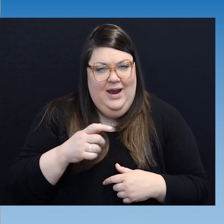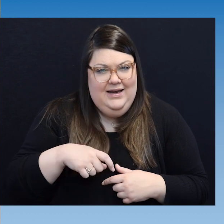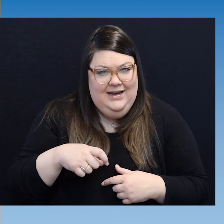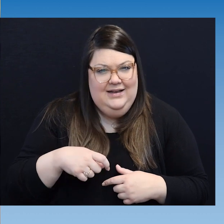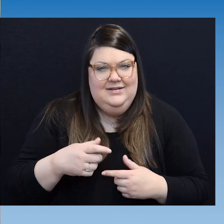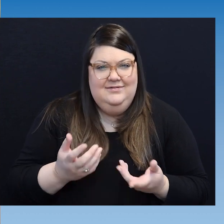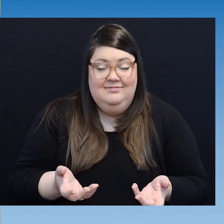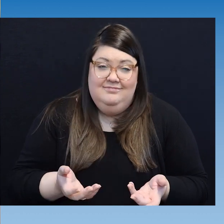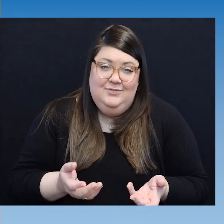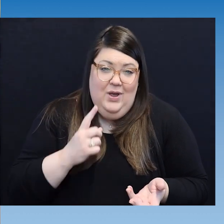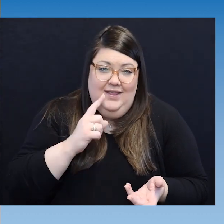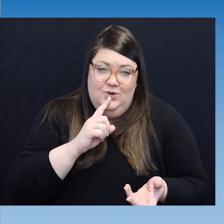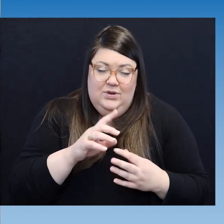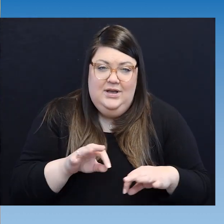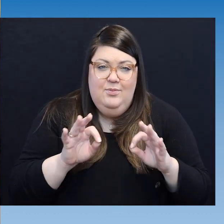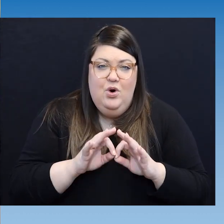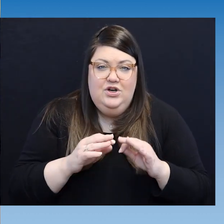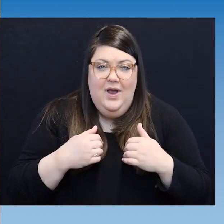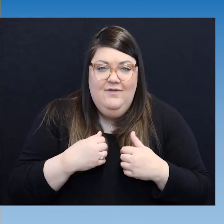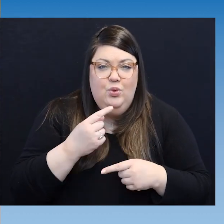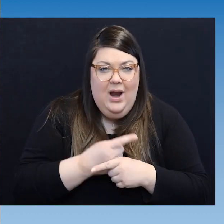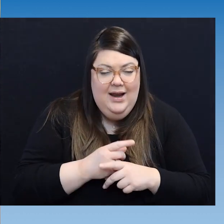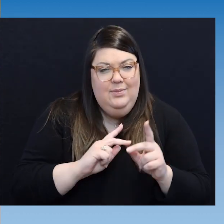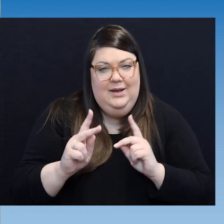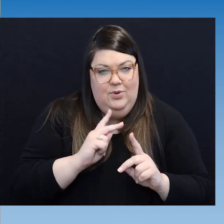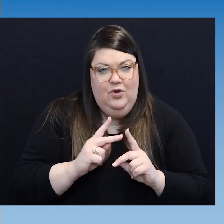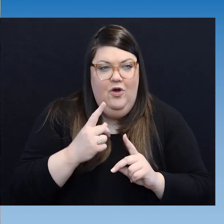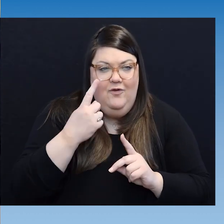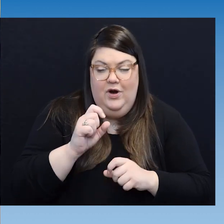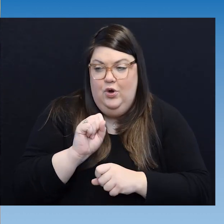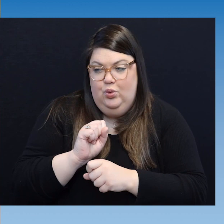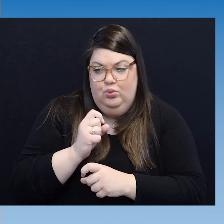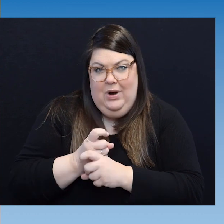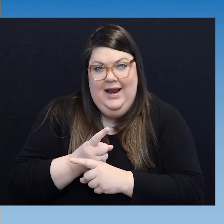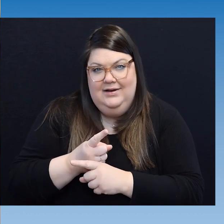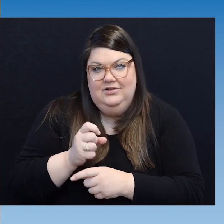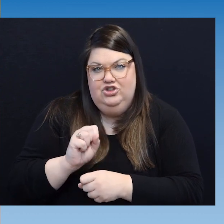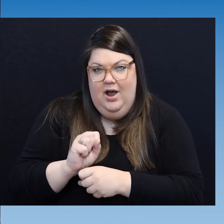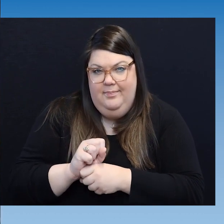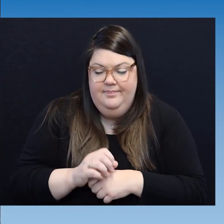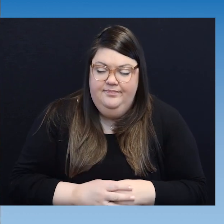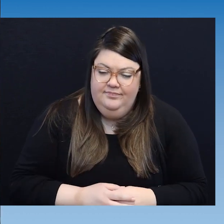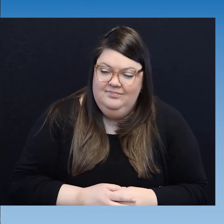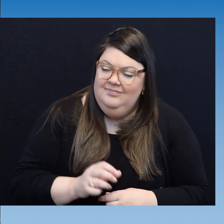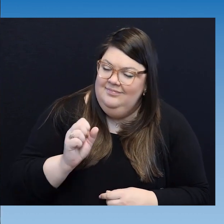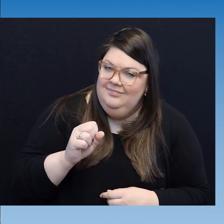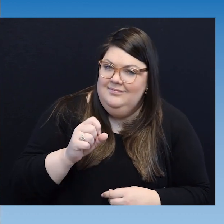you know? So I think it's really important to have the right people for the right job. You know, and I think that